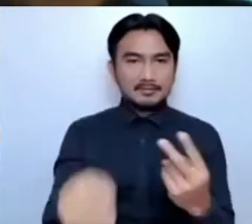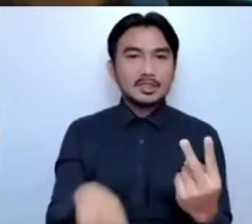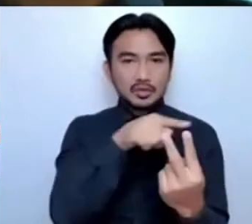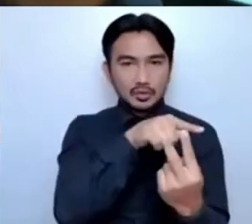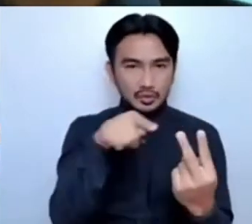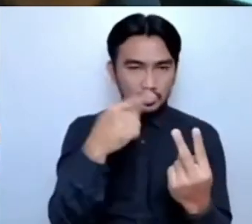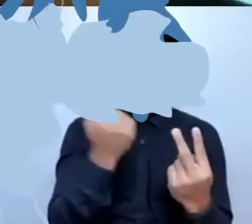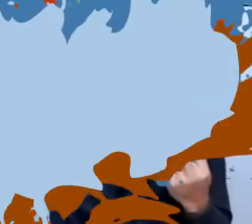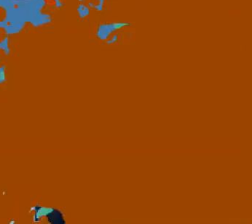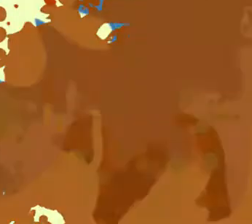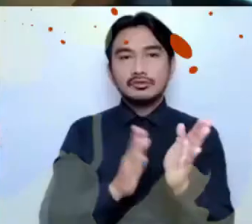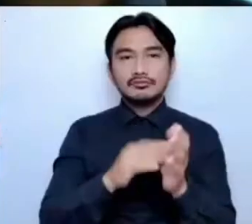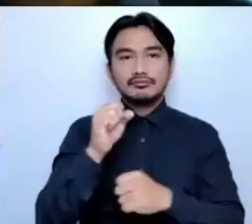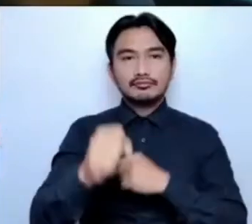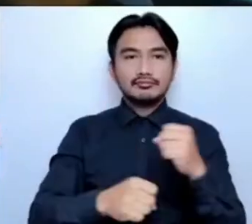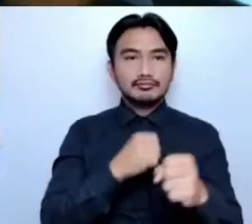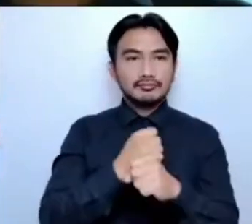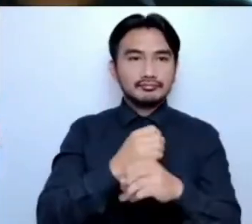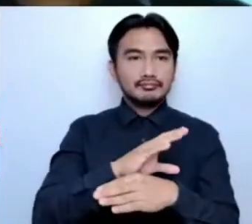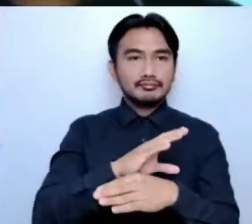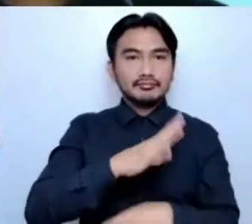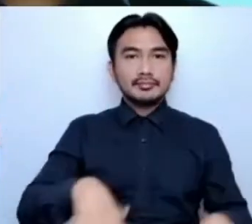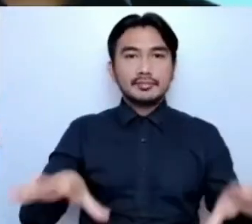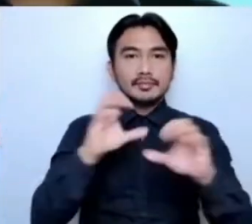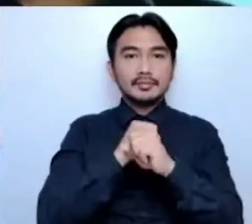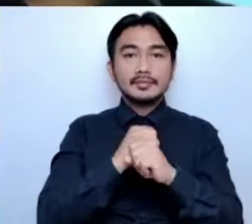whole school year. So that ends our